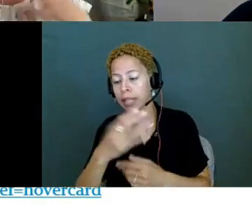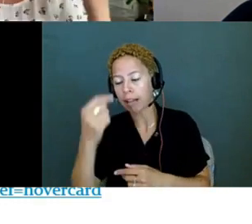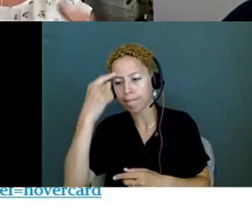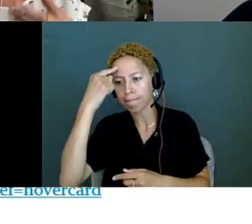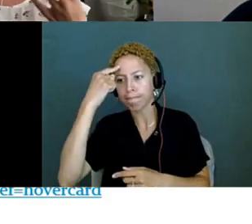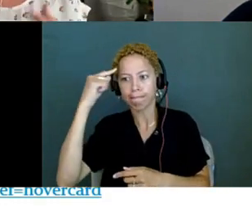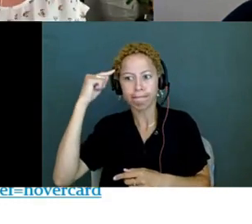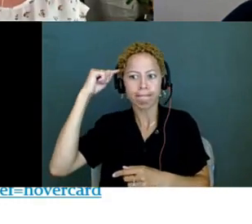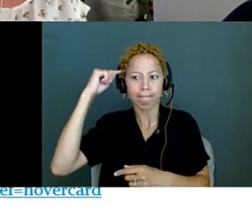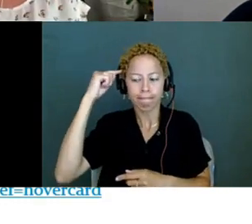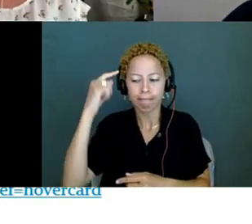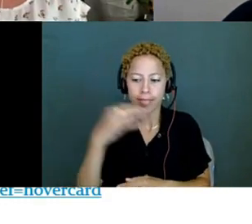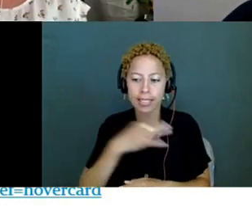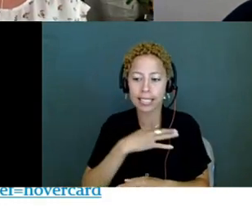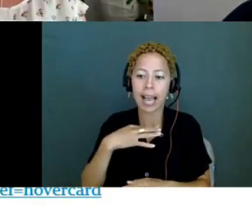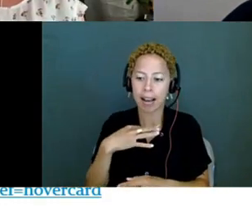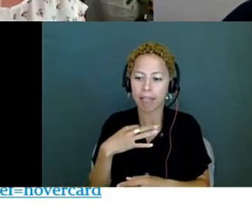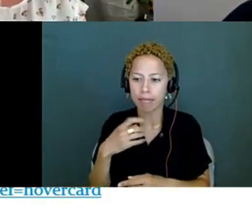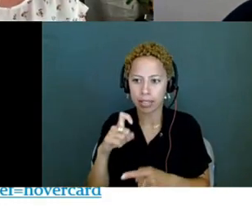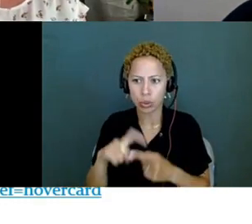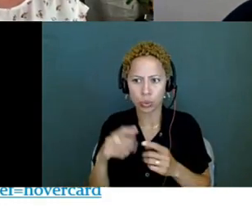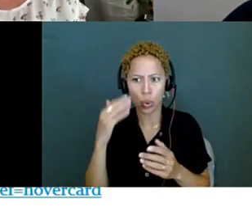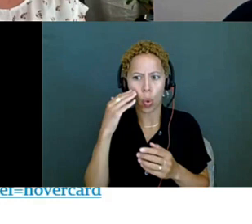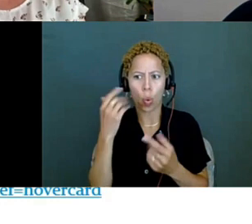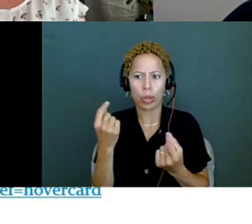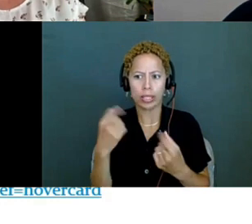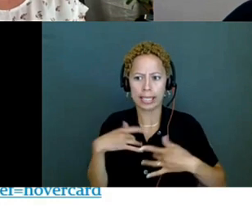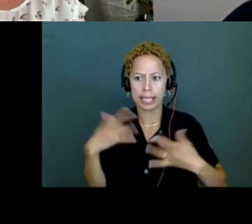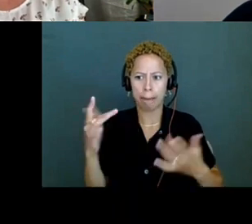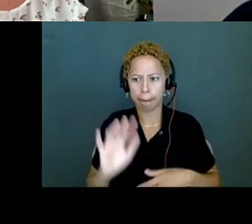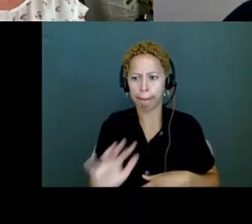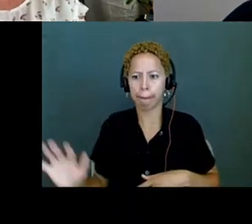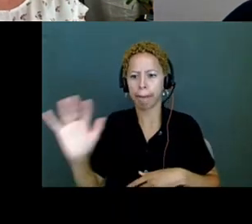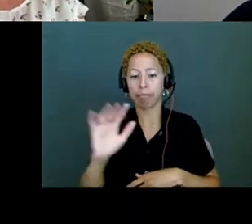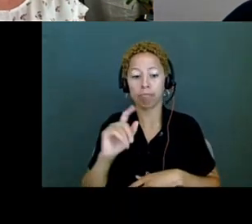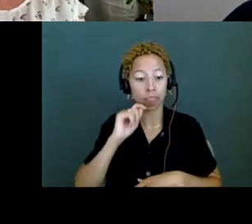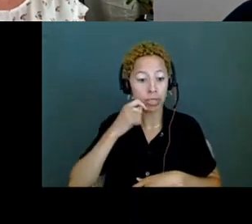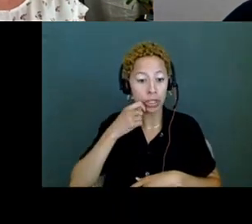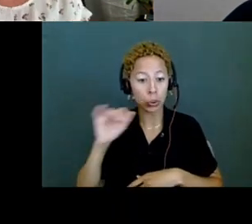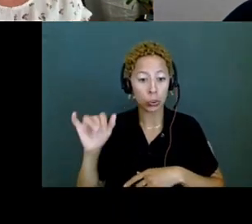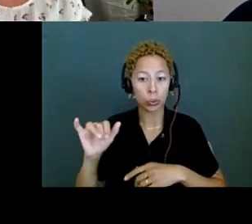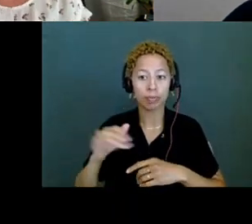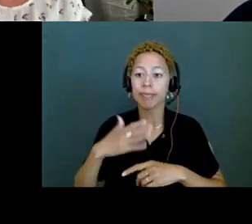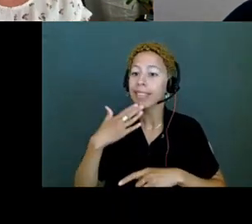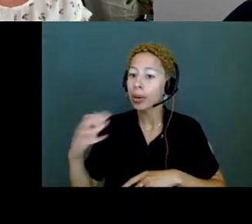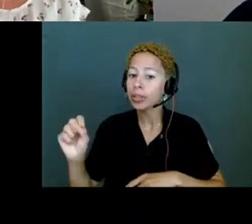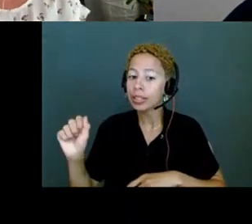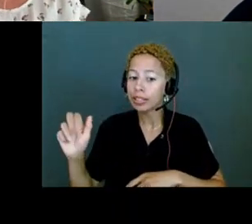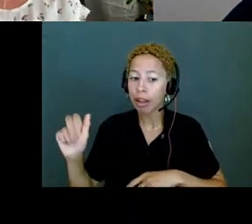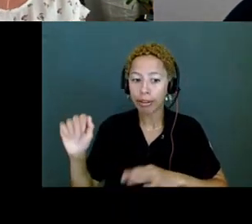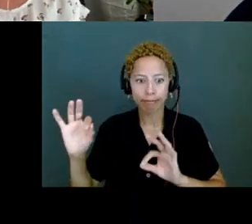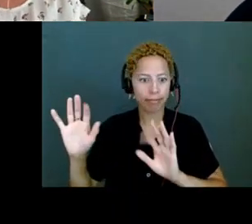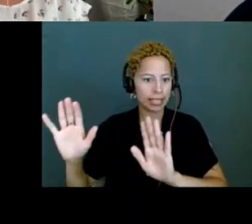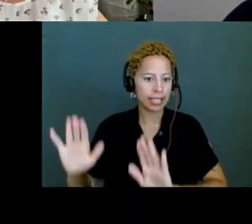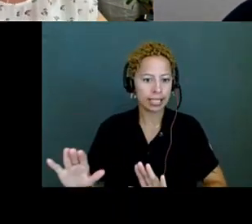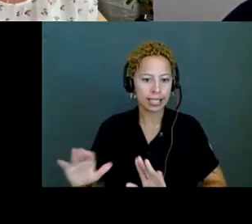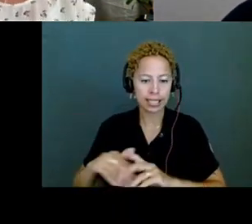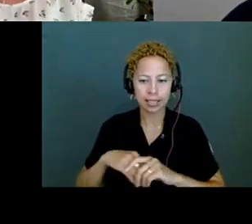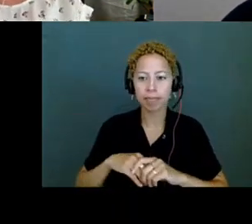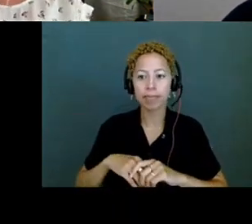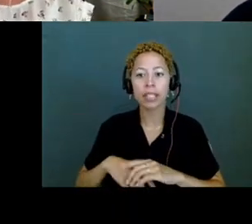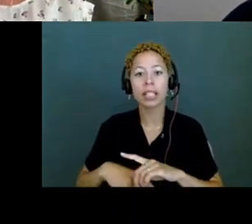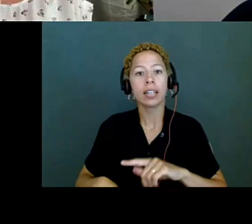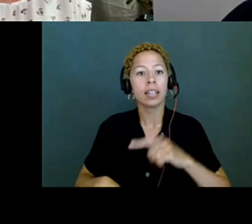mindful that the staff members need to know what's happening. So that's pretty neat as well. Thank you, Sara. That's fantastic. And